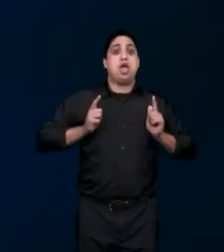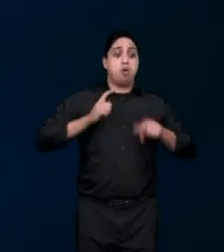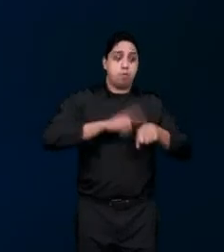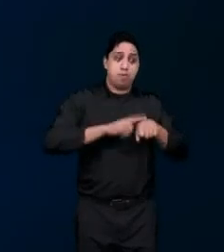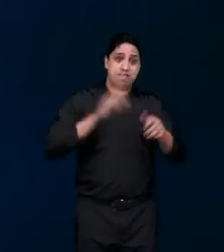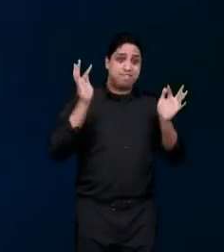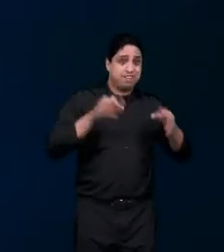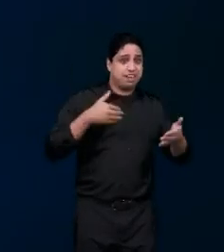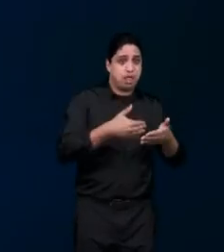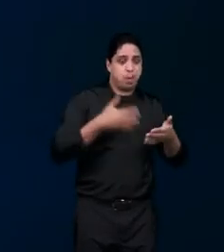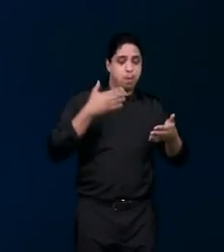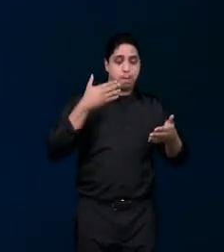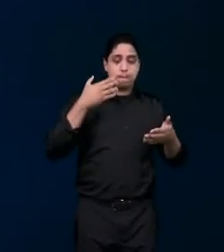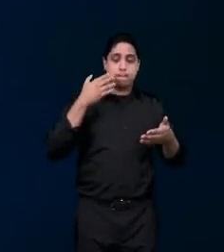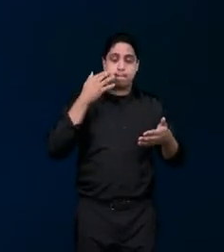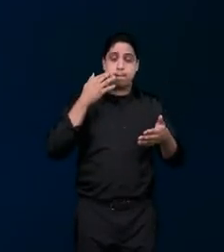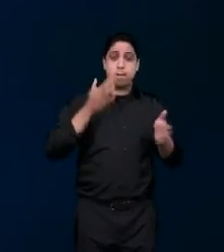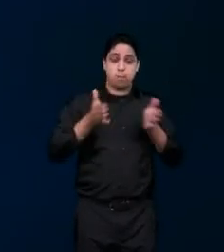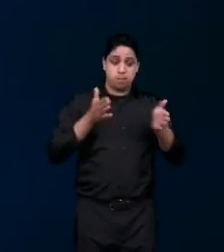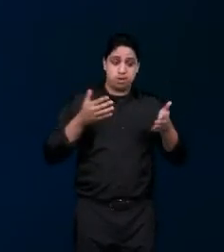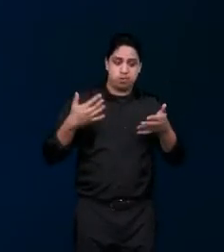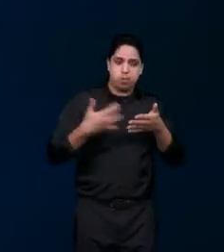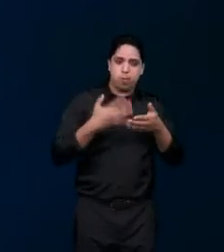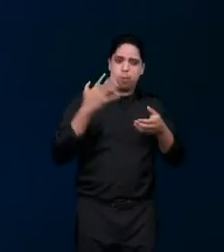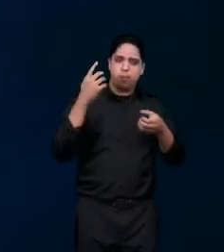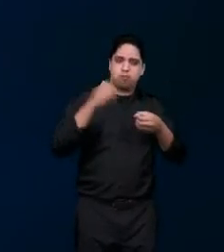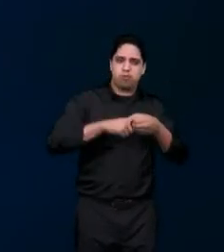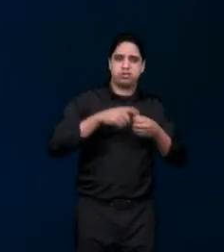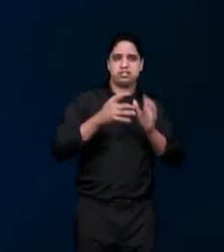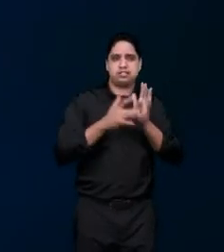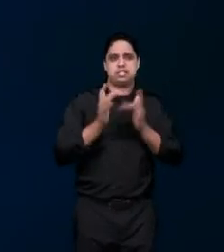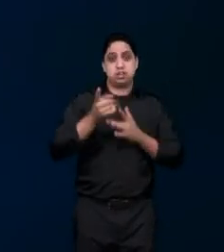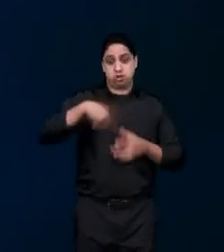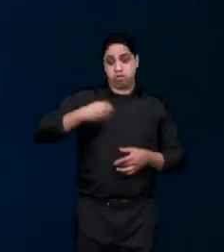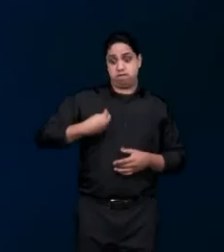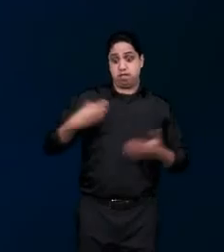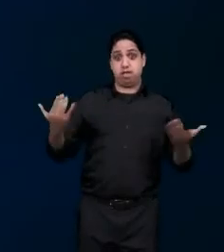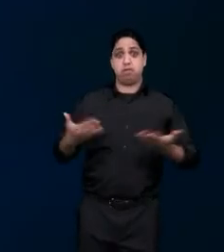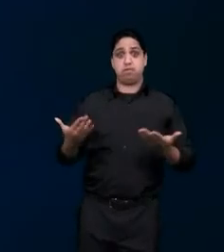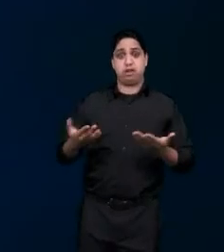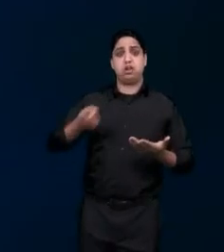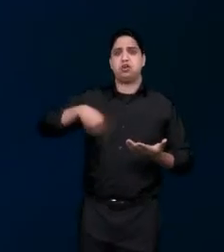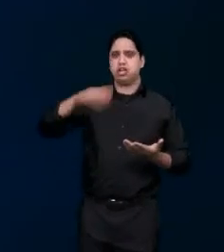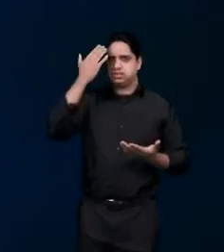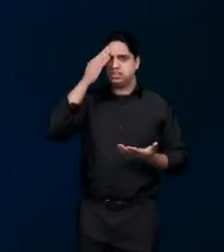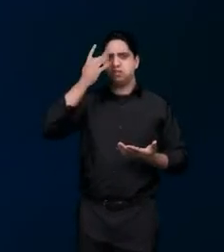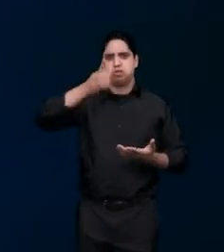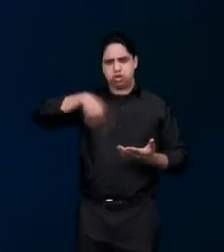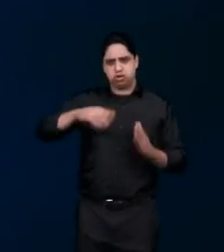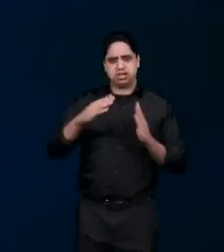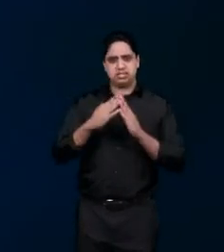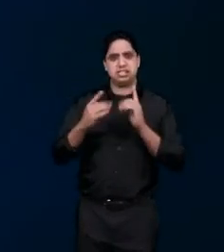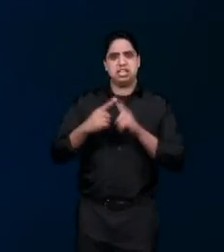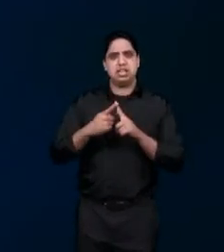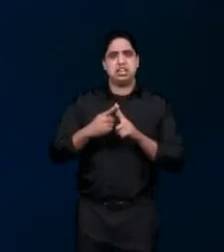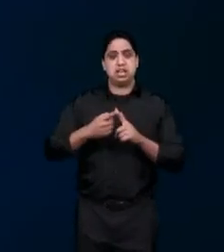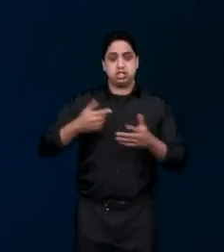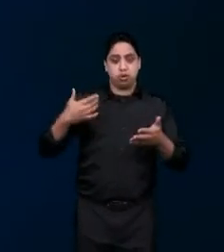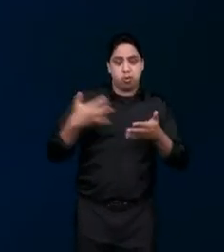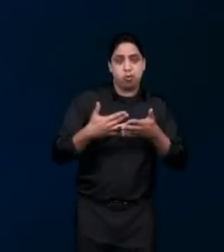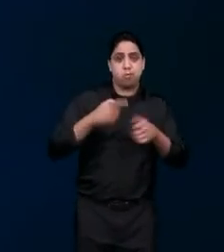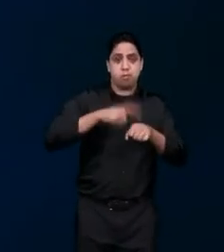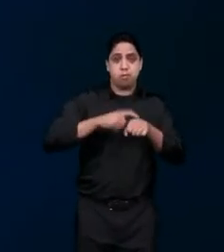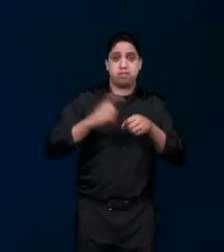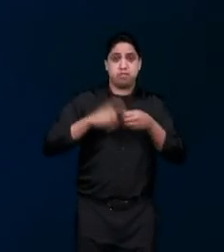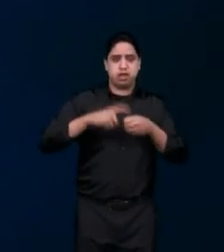period in which the church lives now, and we understand that we are the church of the last day, the church that announces the return of